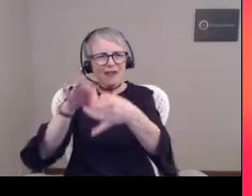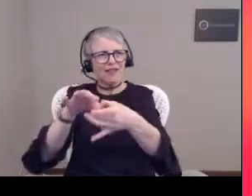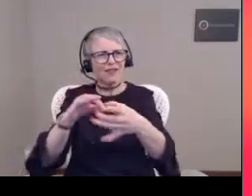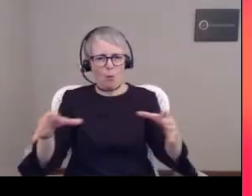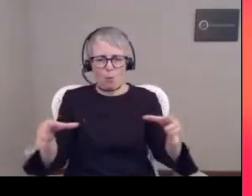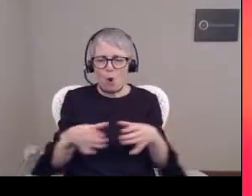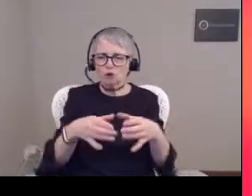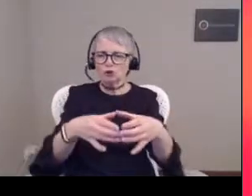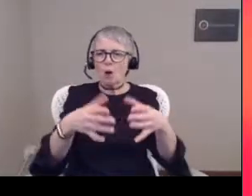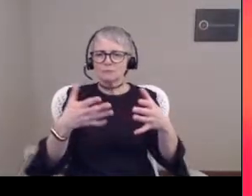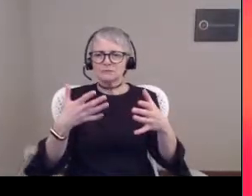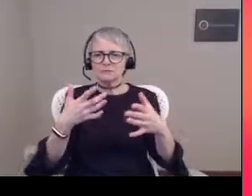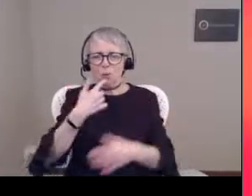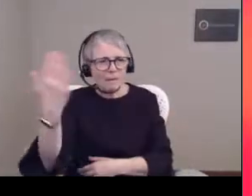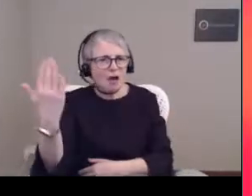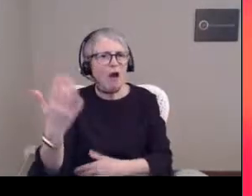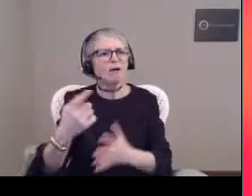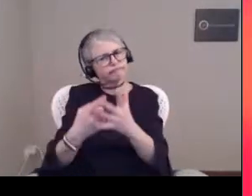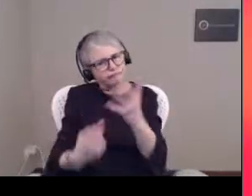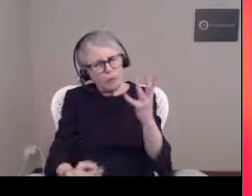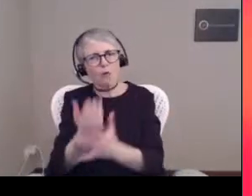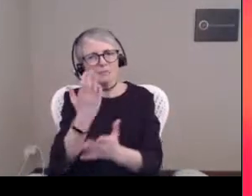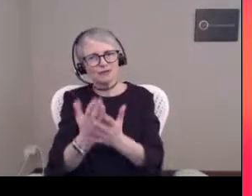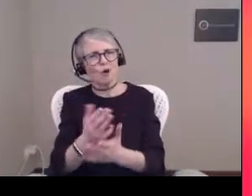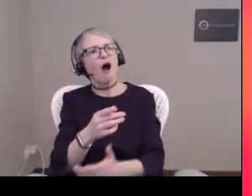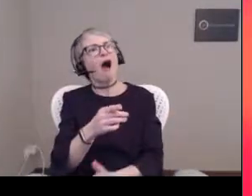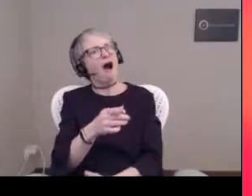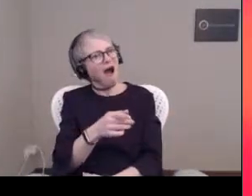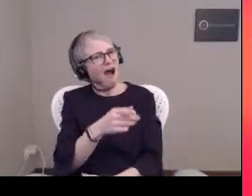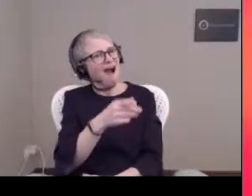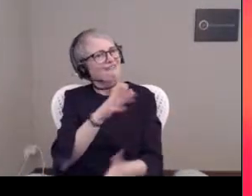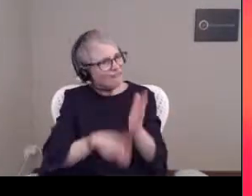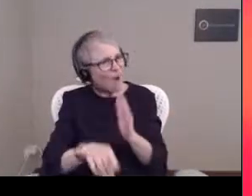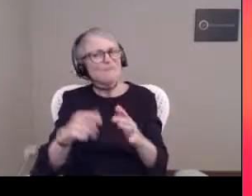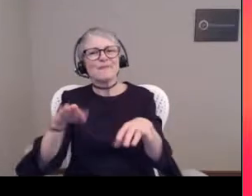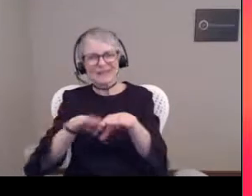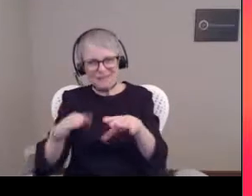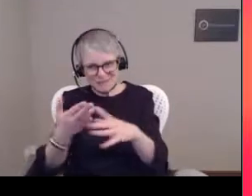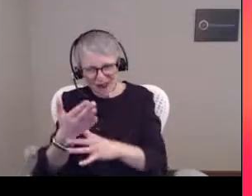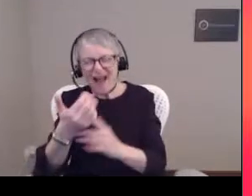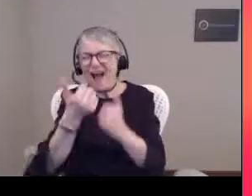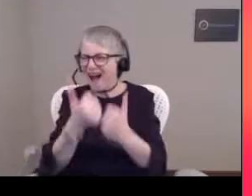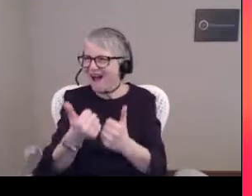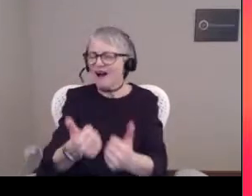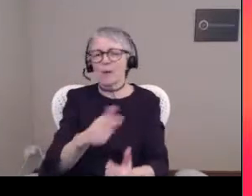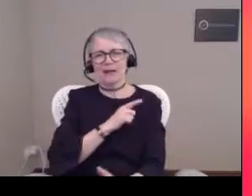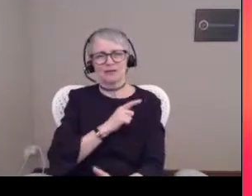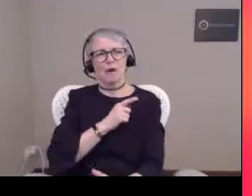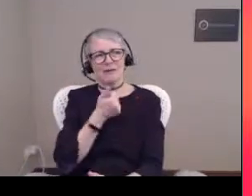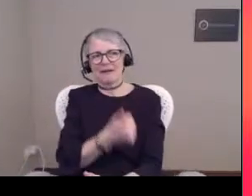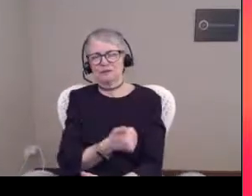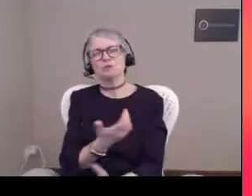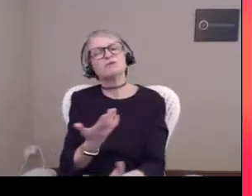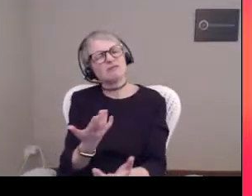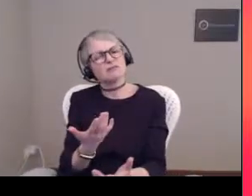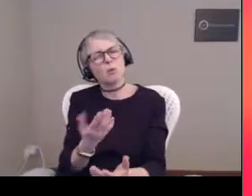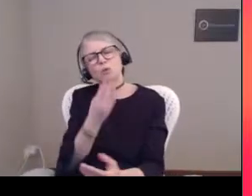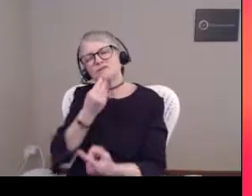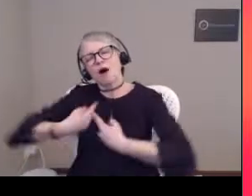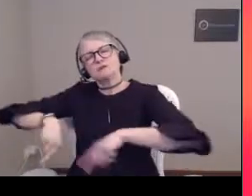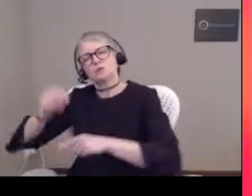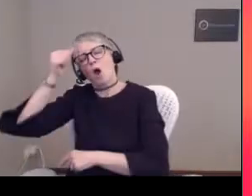We want to make sure that we're seeing that you're coming from Even Break as well, and that's where you're seeing the roles. So I would definitely encourage you, in a